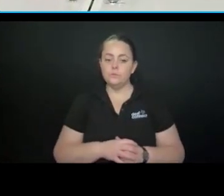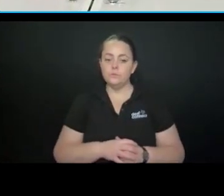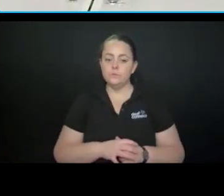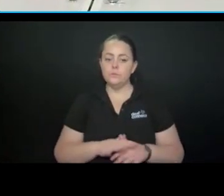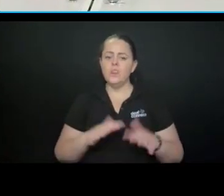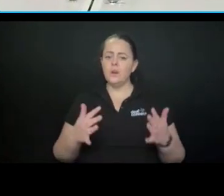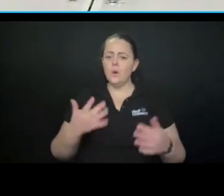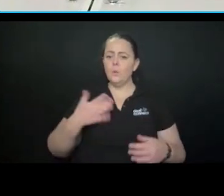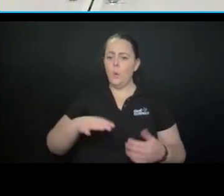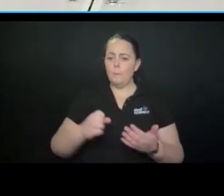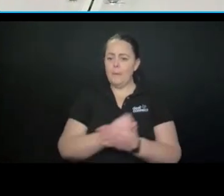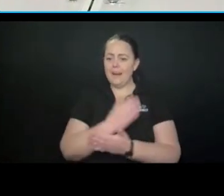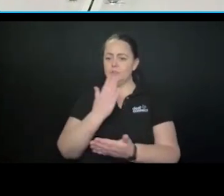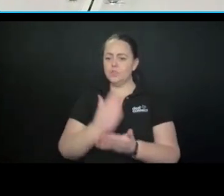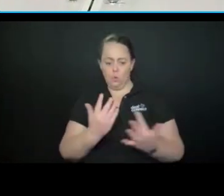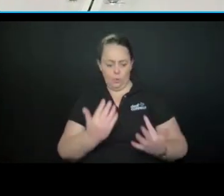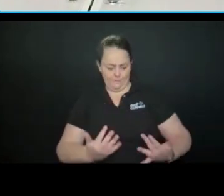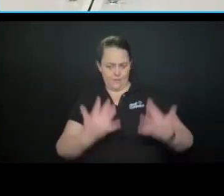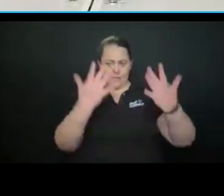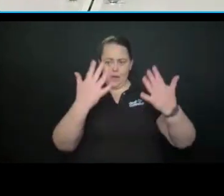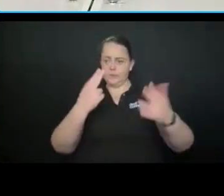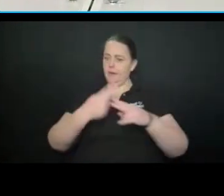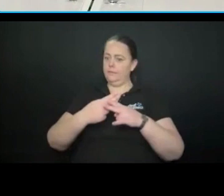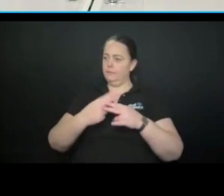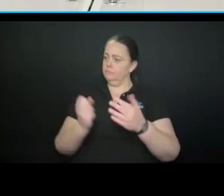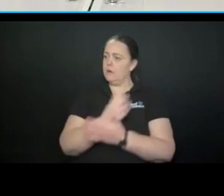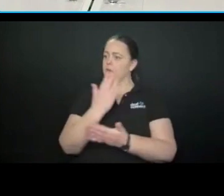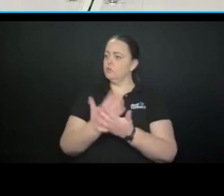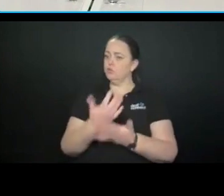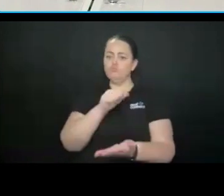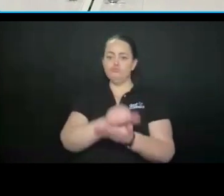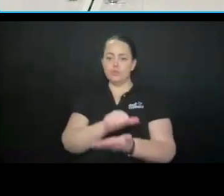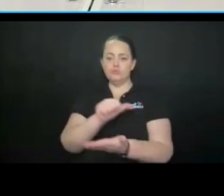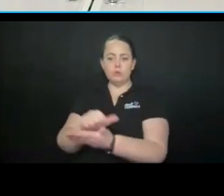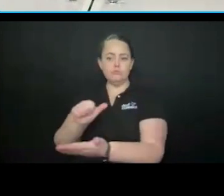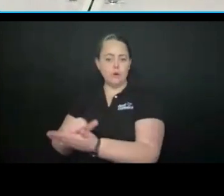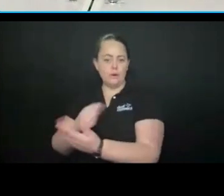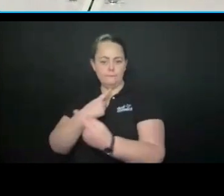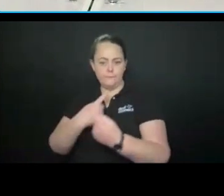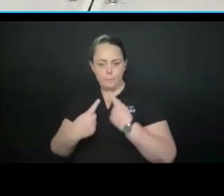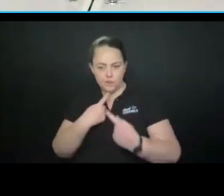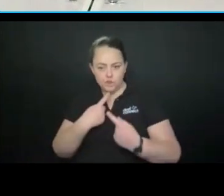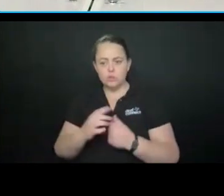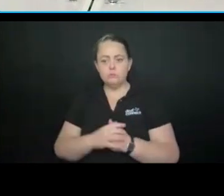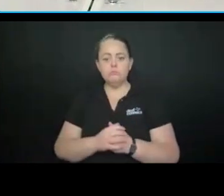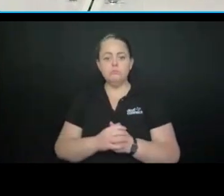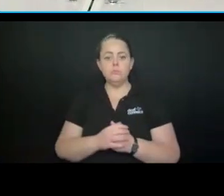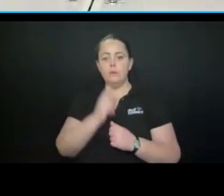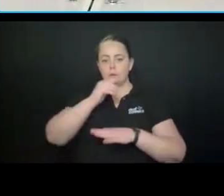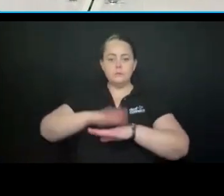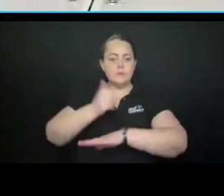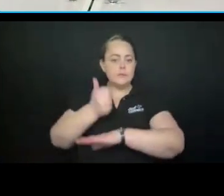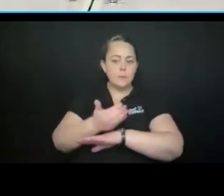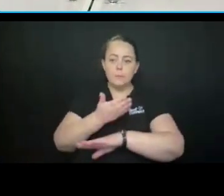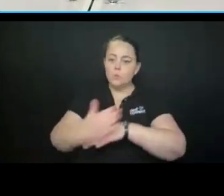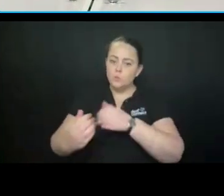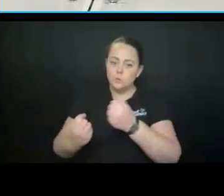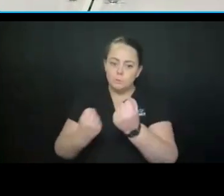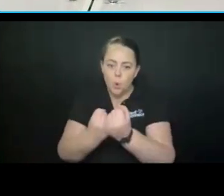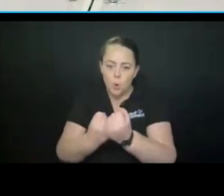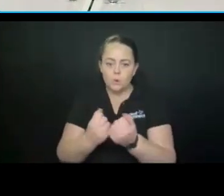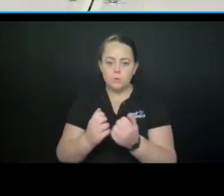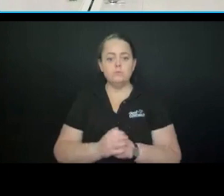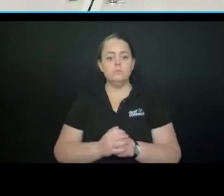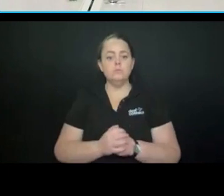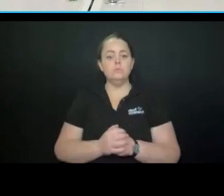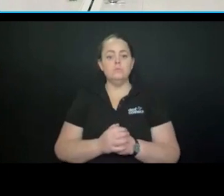improve performance. In terms of quality indicators for in-home aged care, this is currently on ice, but we